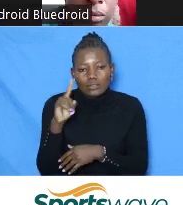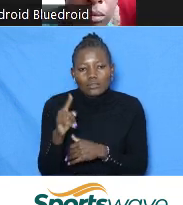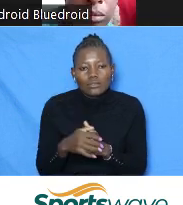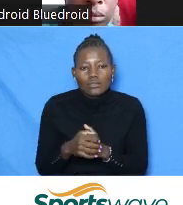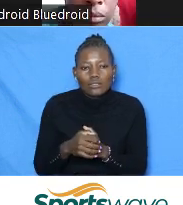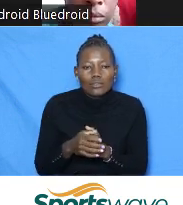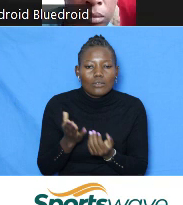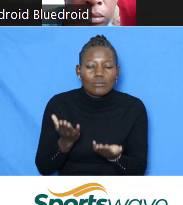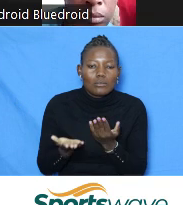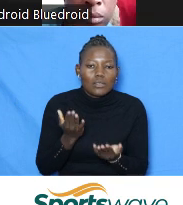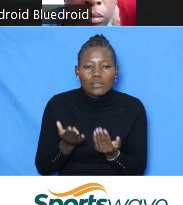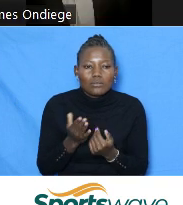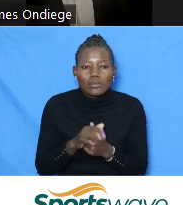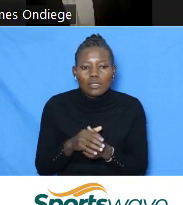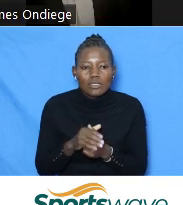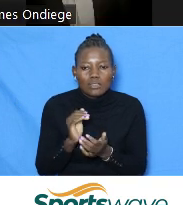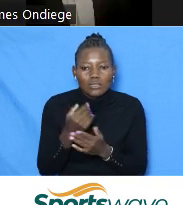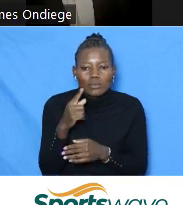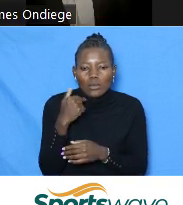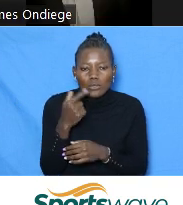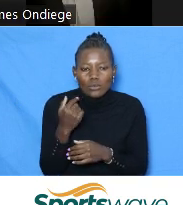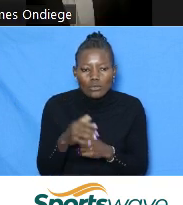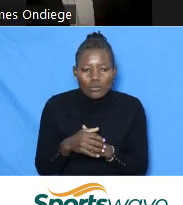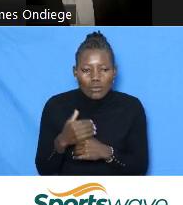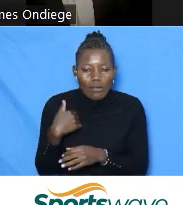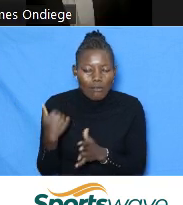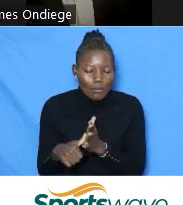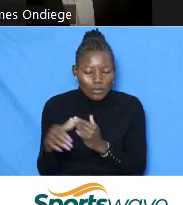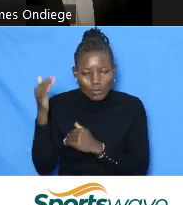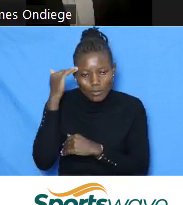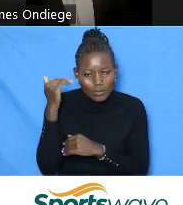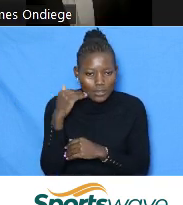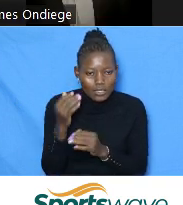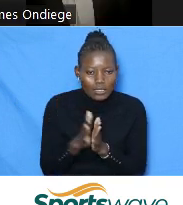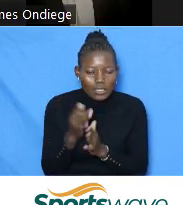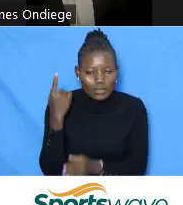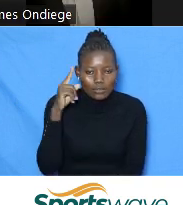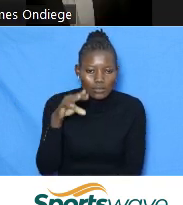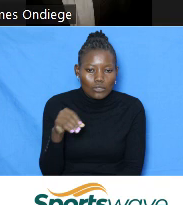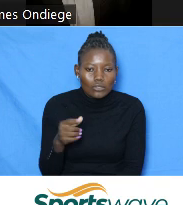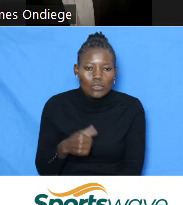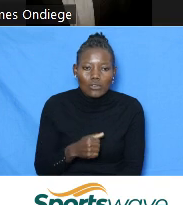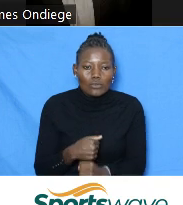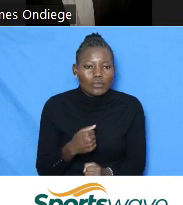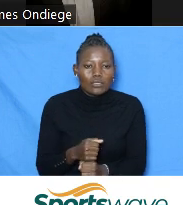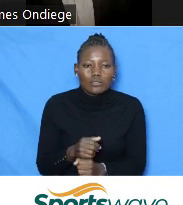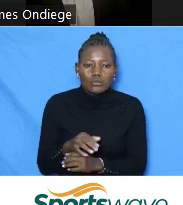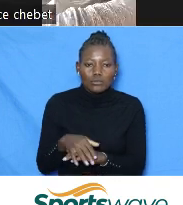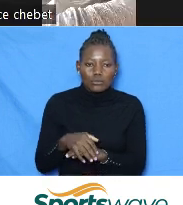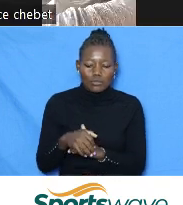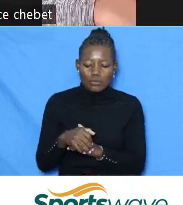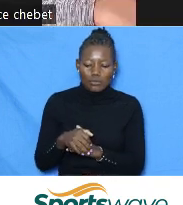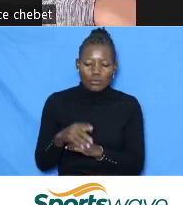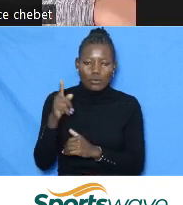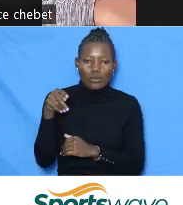example, a collapsed patient, a patient who's been knocked to the head, all. Then for soft tissues, we do what's called price with no harm. I shall